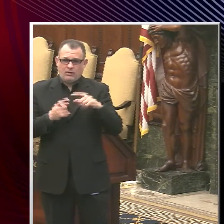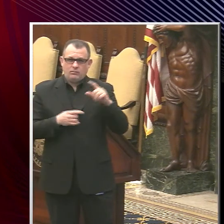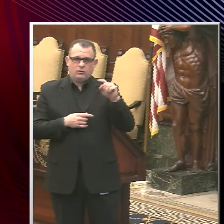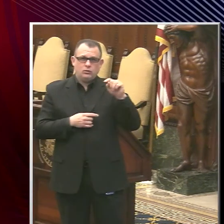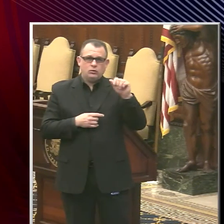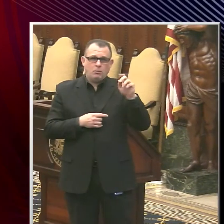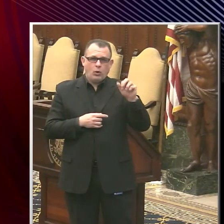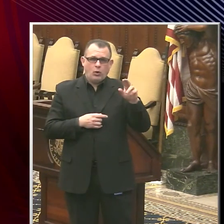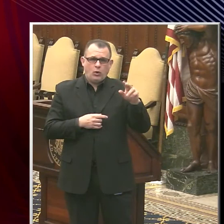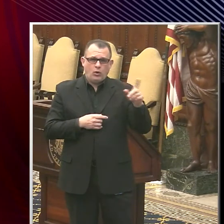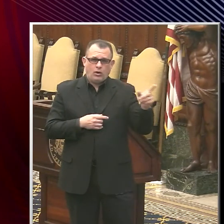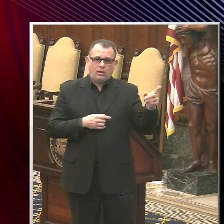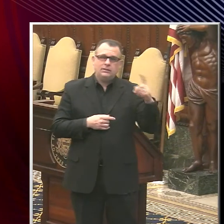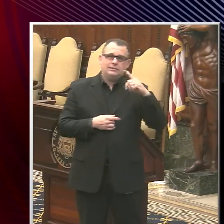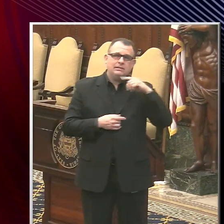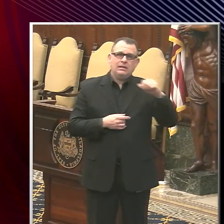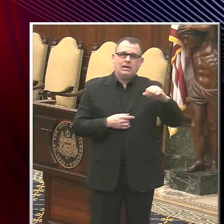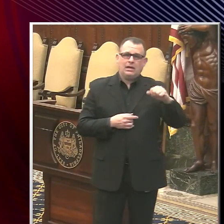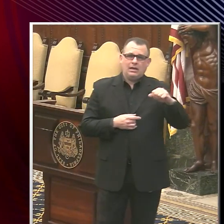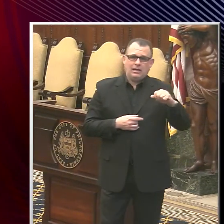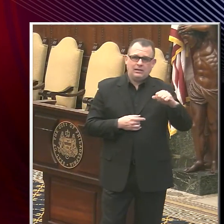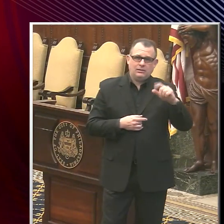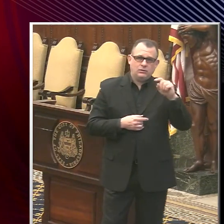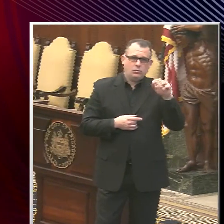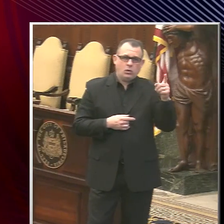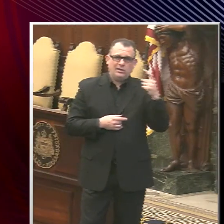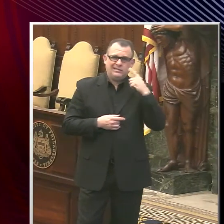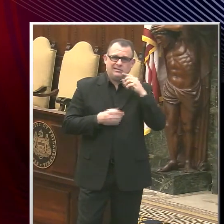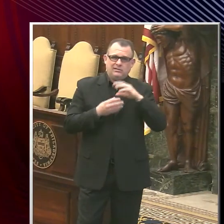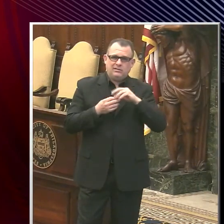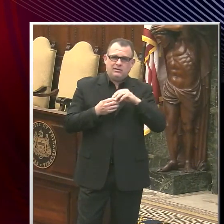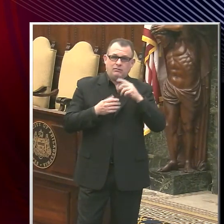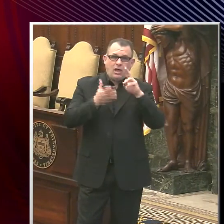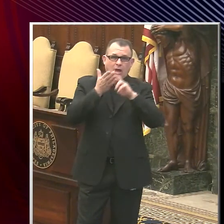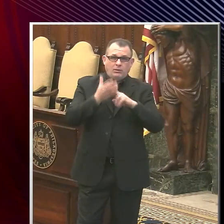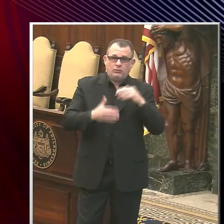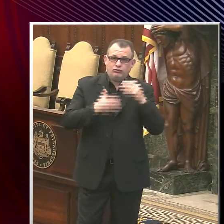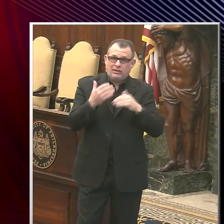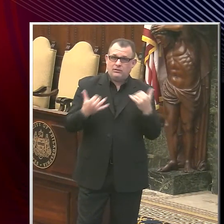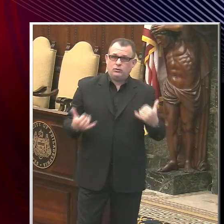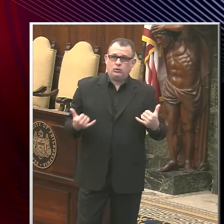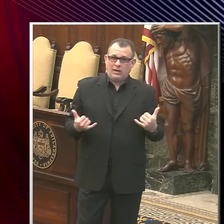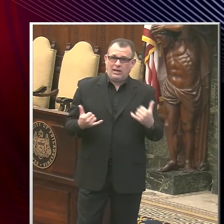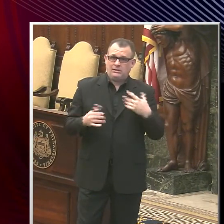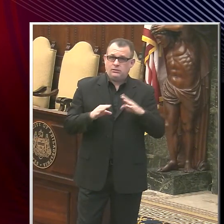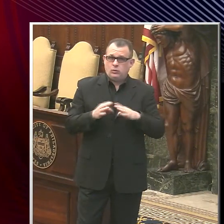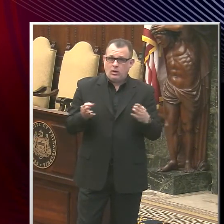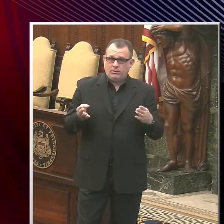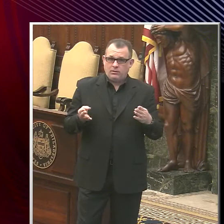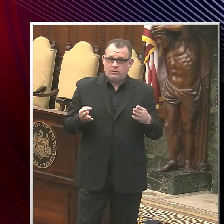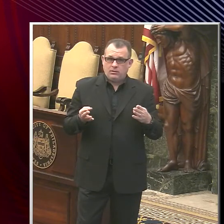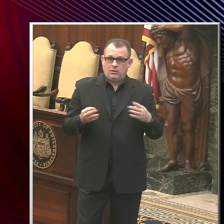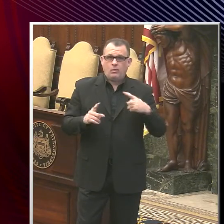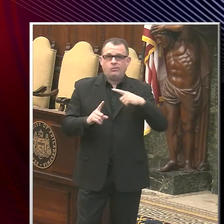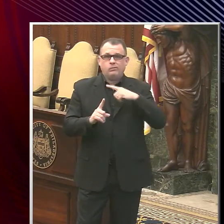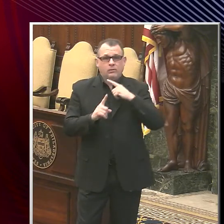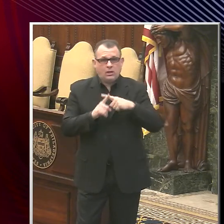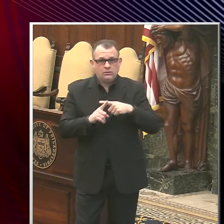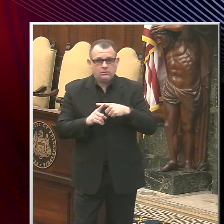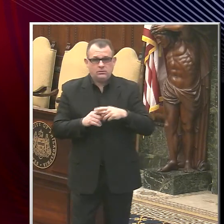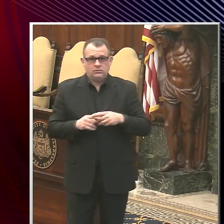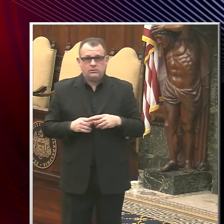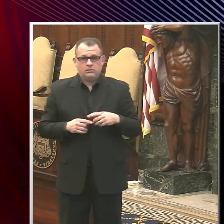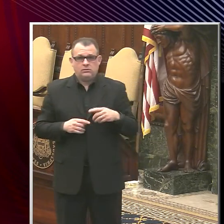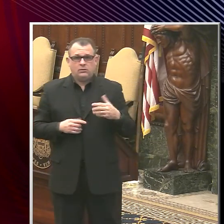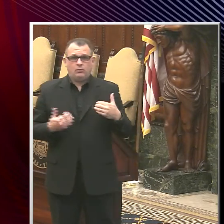Yeah, so we are opening up the application process today. along with that process, we'll have a requirement